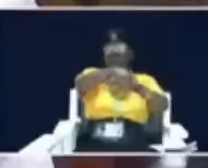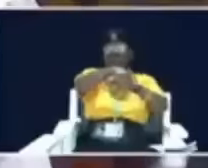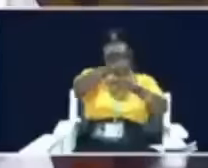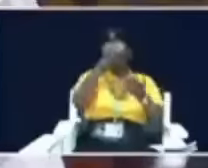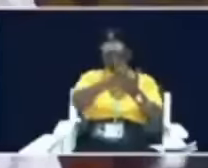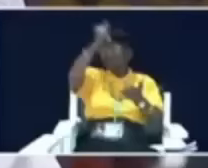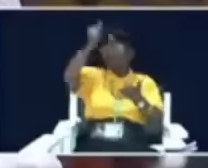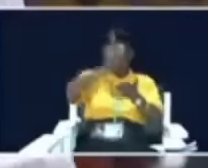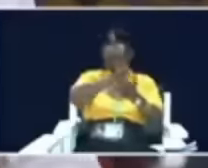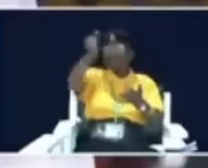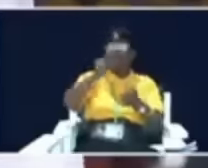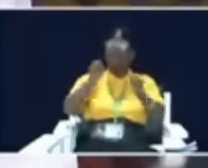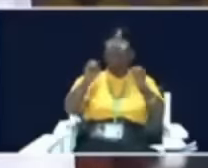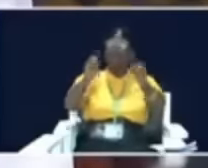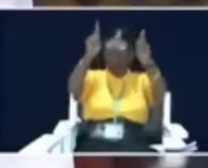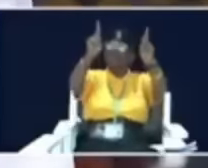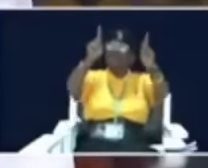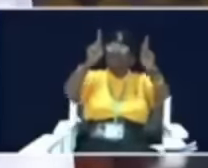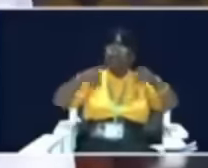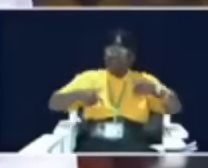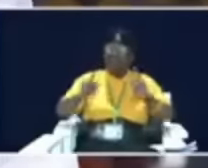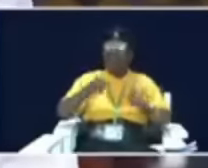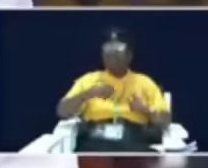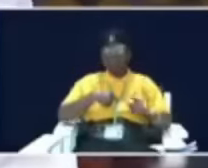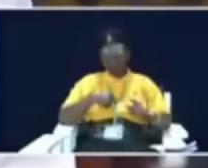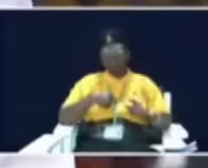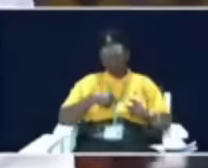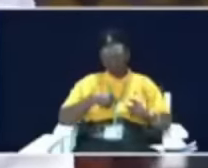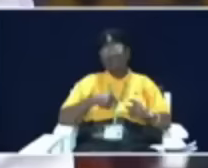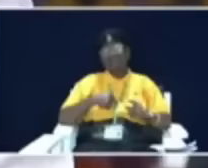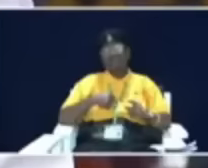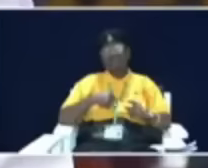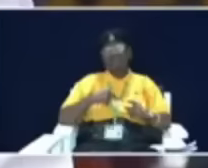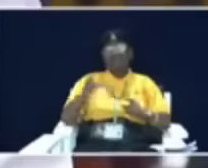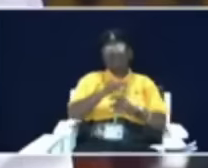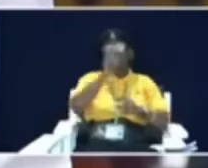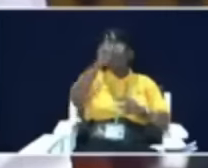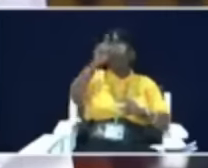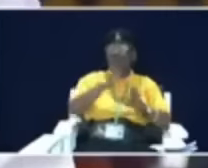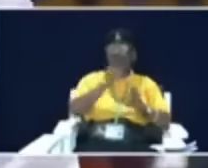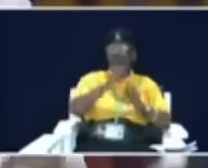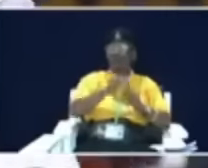All right, let me take maybe about one or two others.